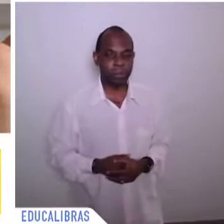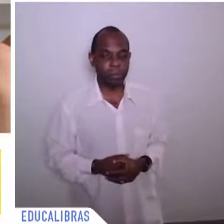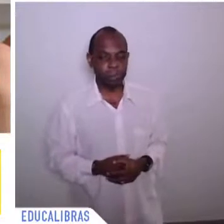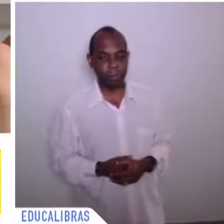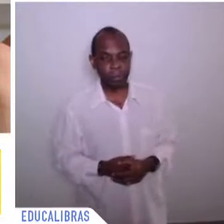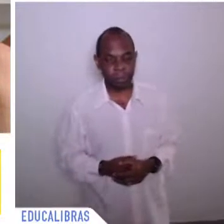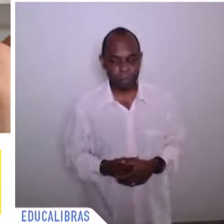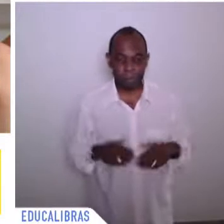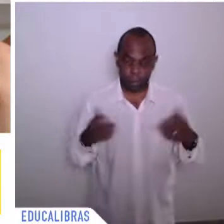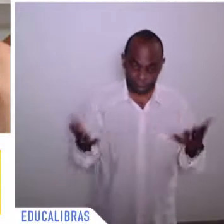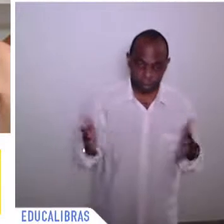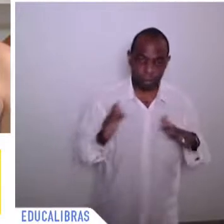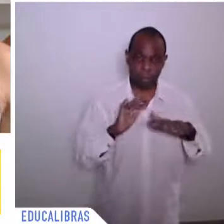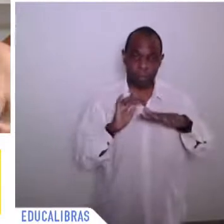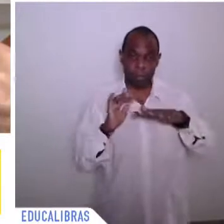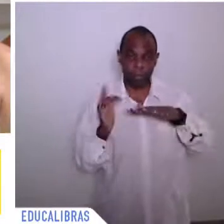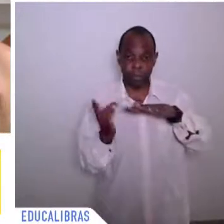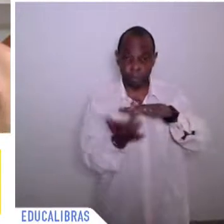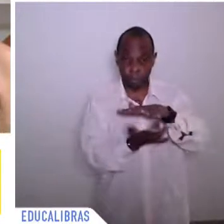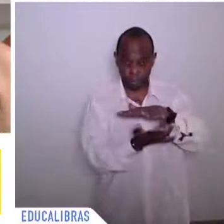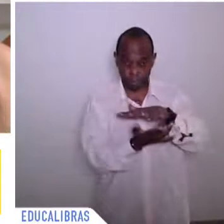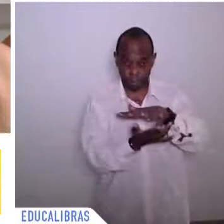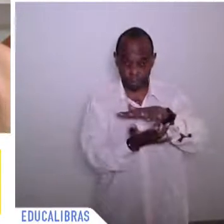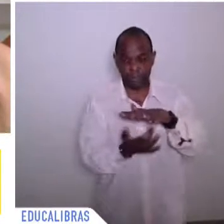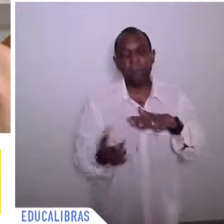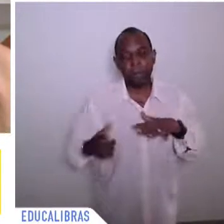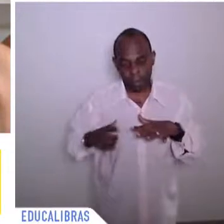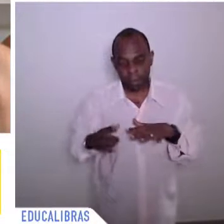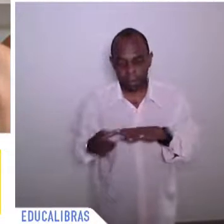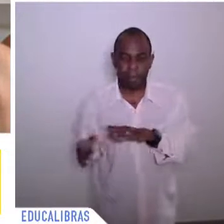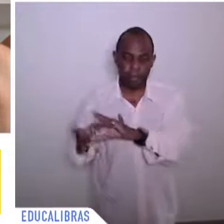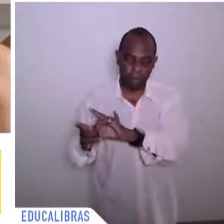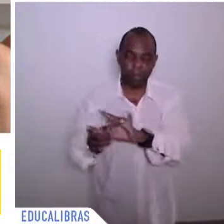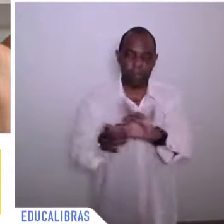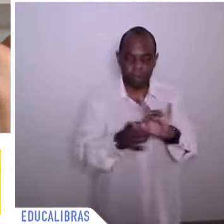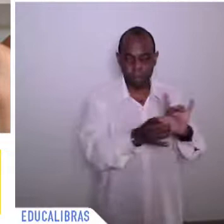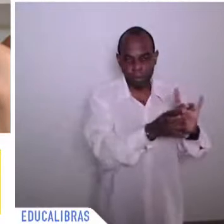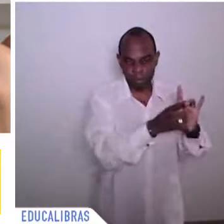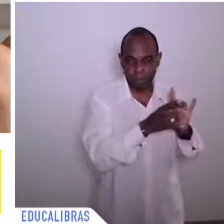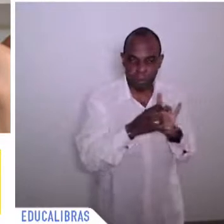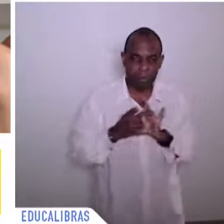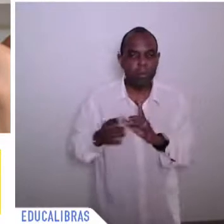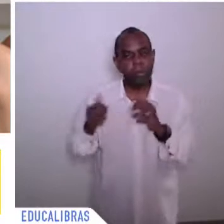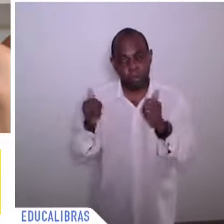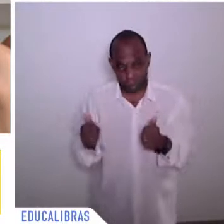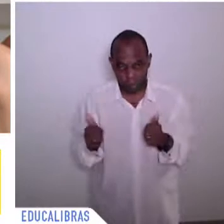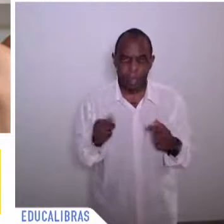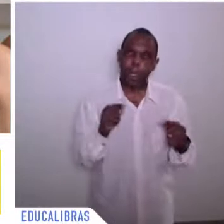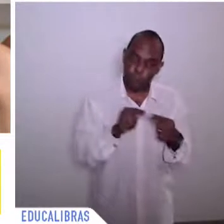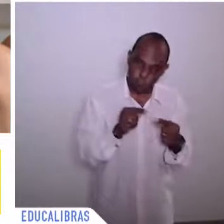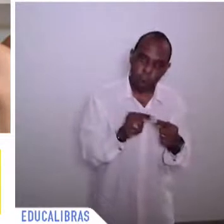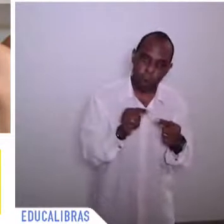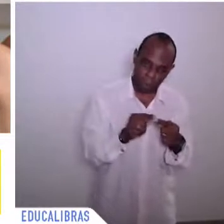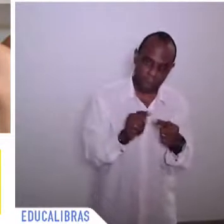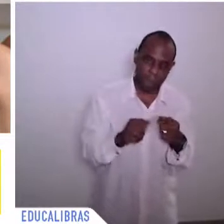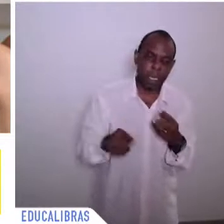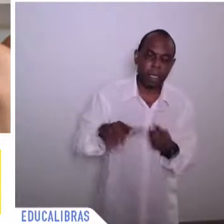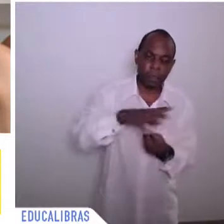I think that social media, in the sense of connection between people, they